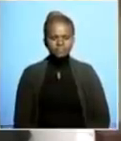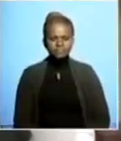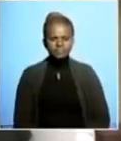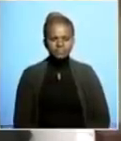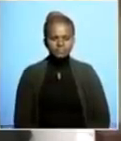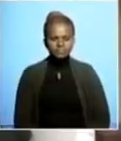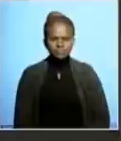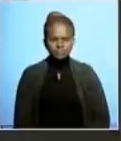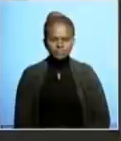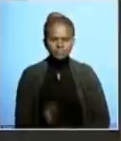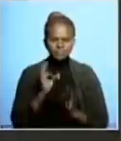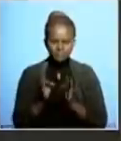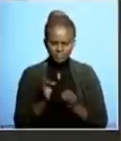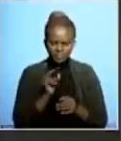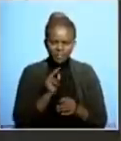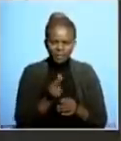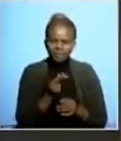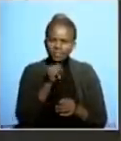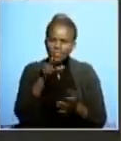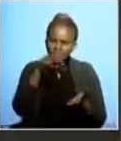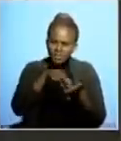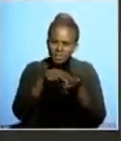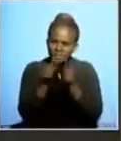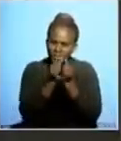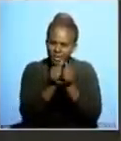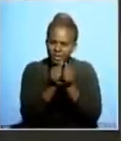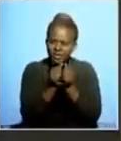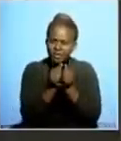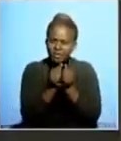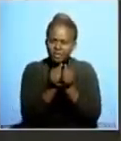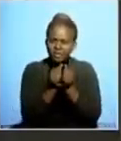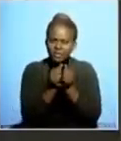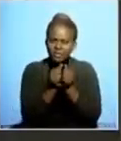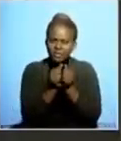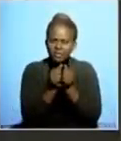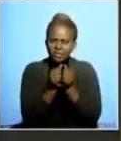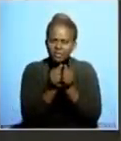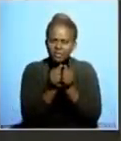If we do not stand together against corruption,